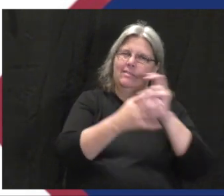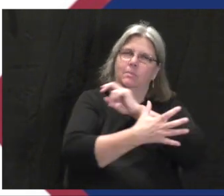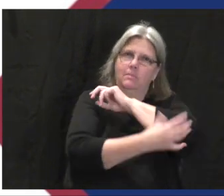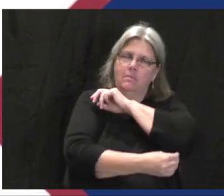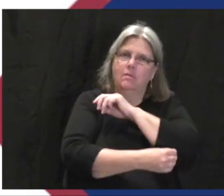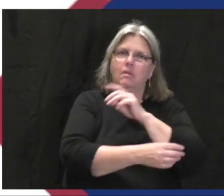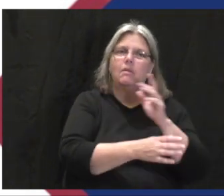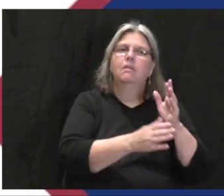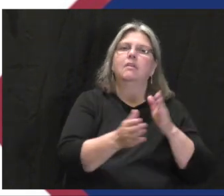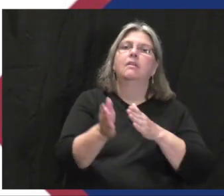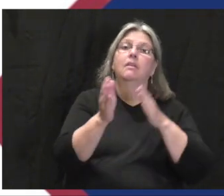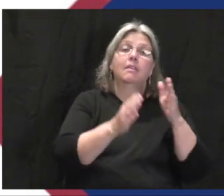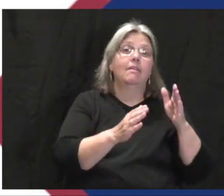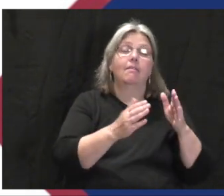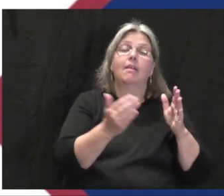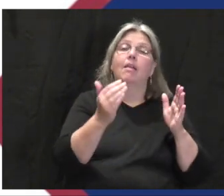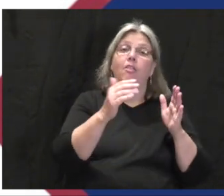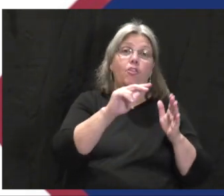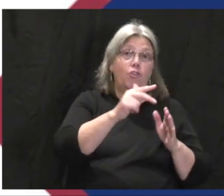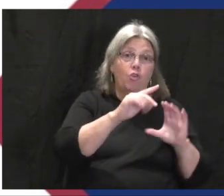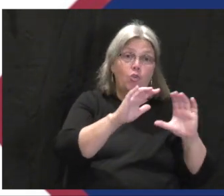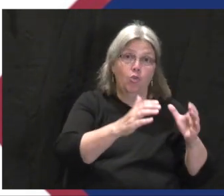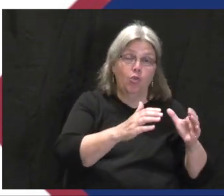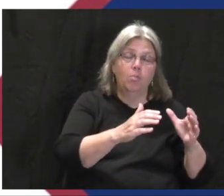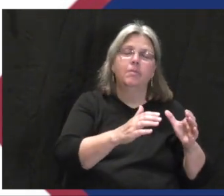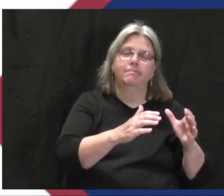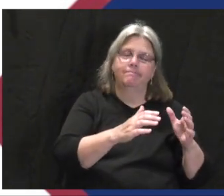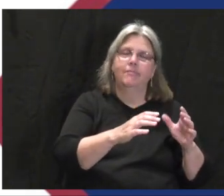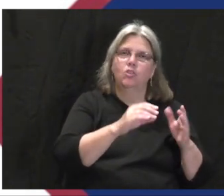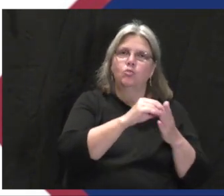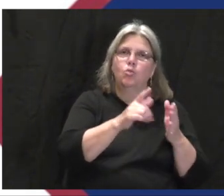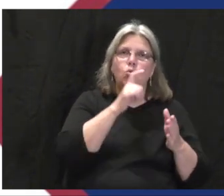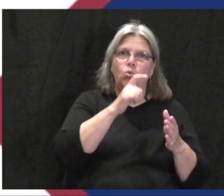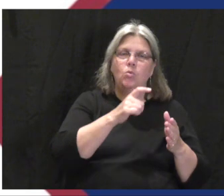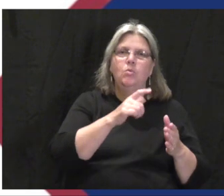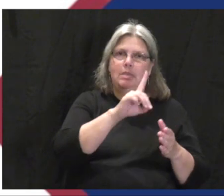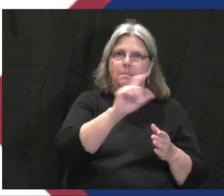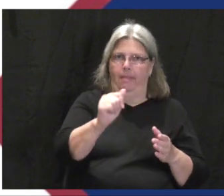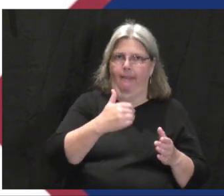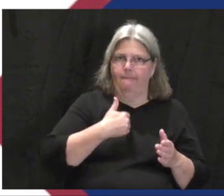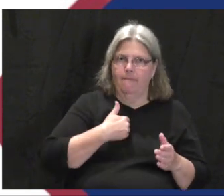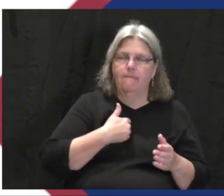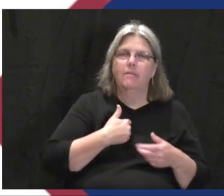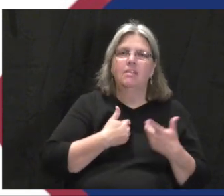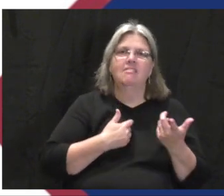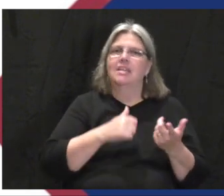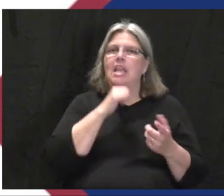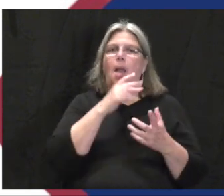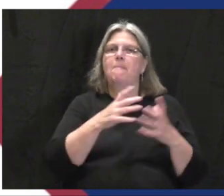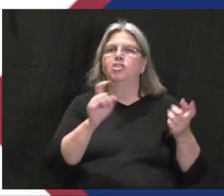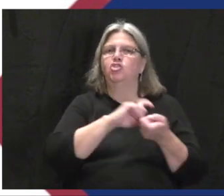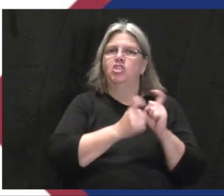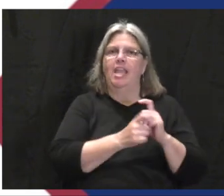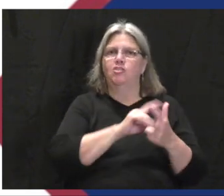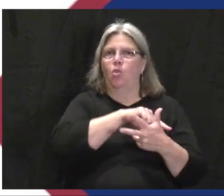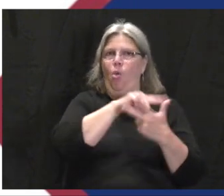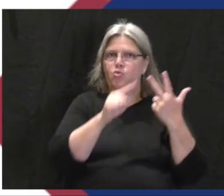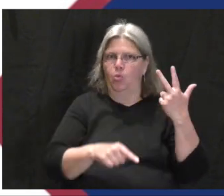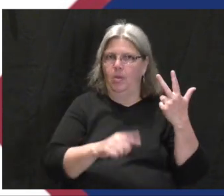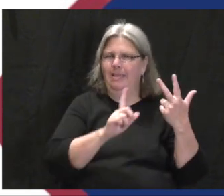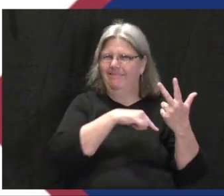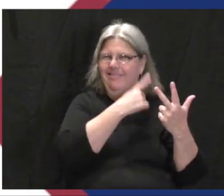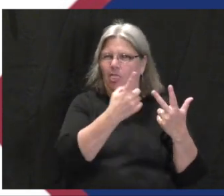disabilities. All right, and so there hasn't been a lot of change like in those 3 groups across the 3 years.